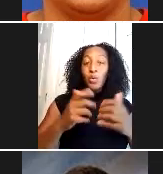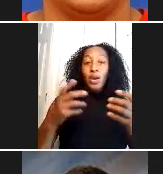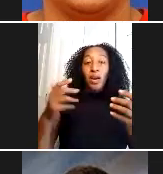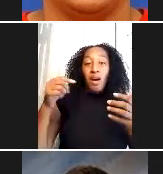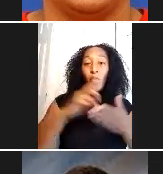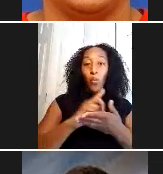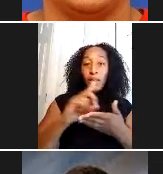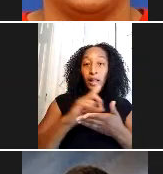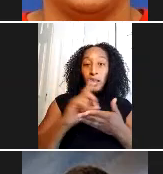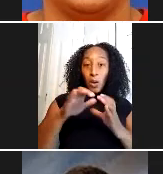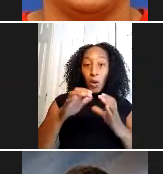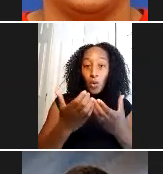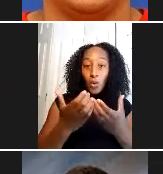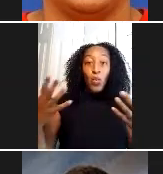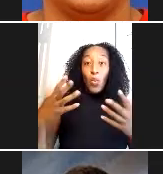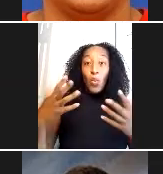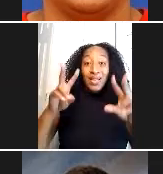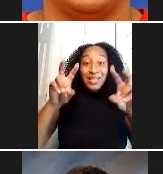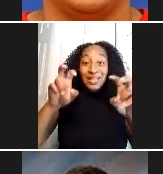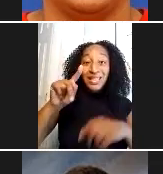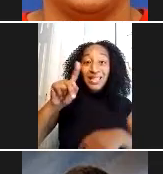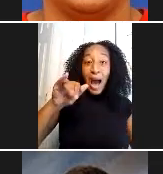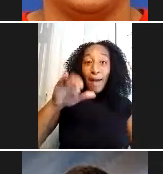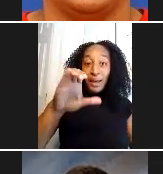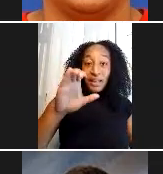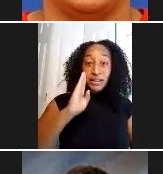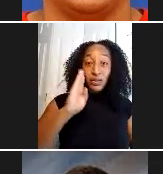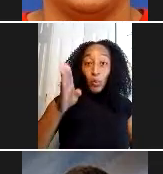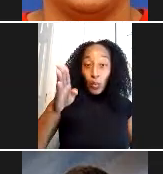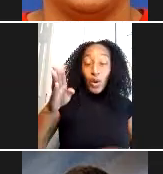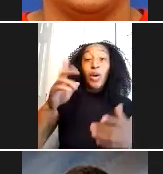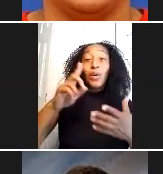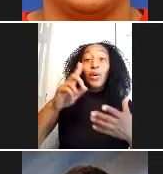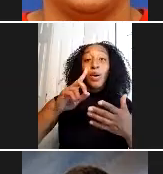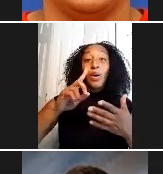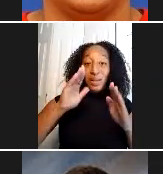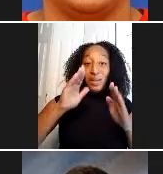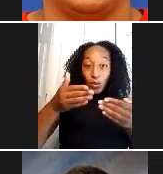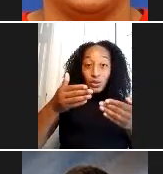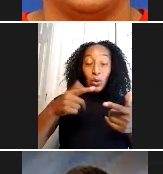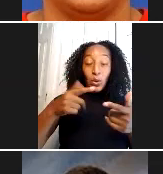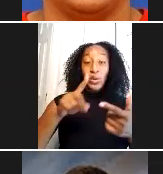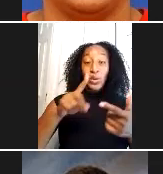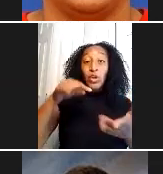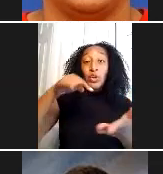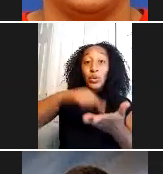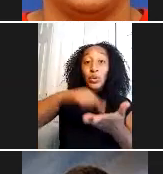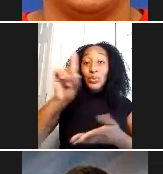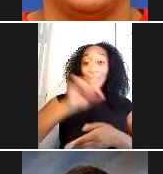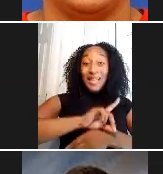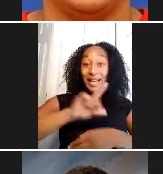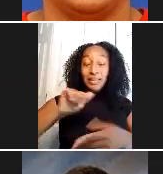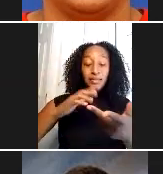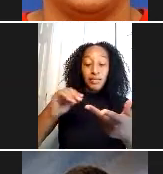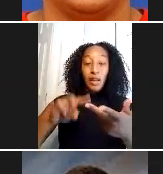the topics that we cover, the due dates, and the learning material. So if you notice